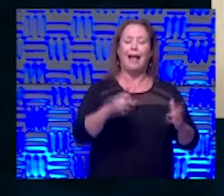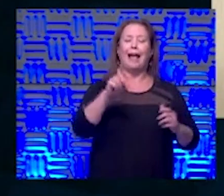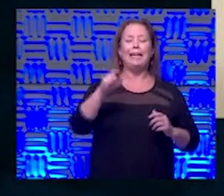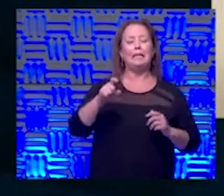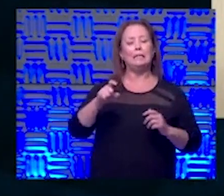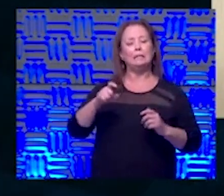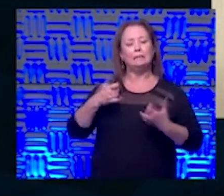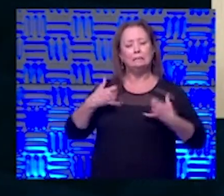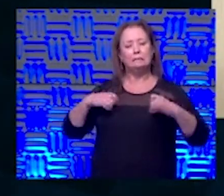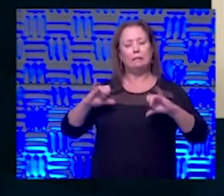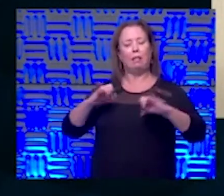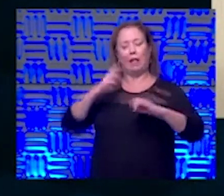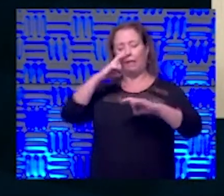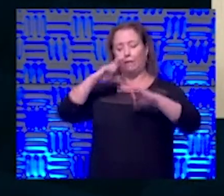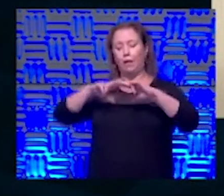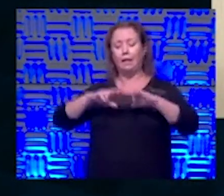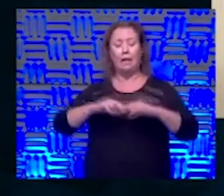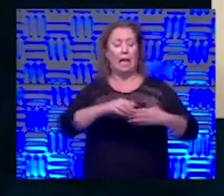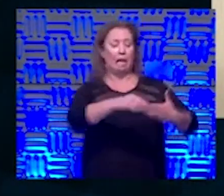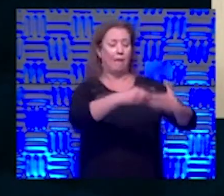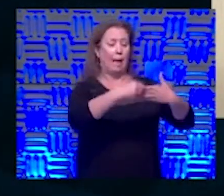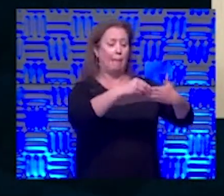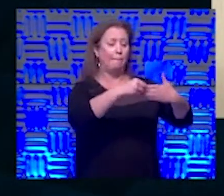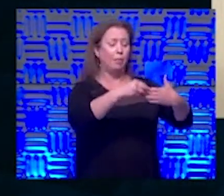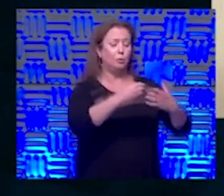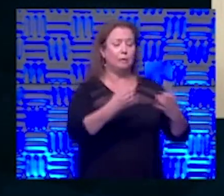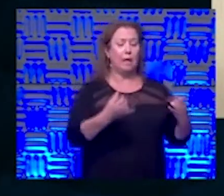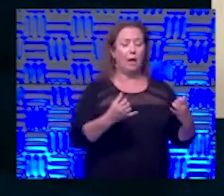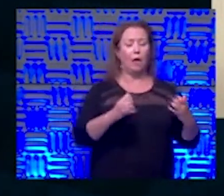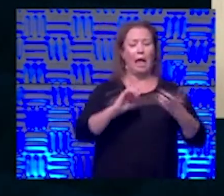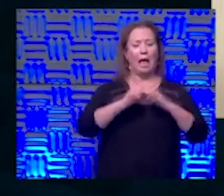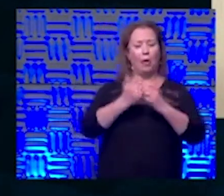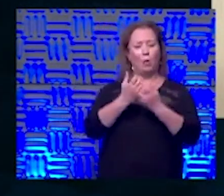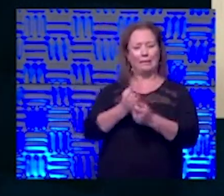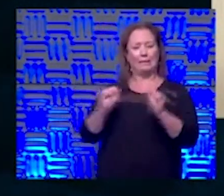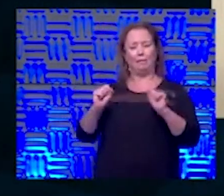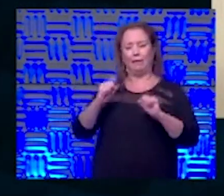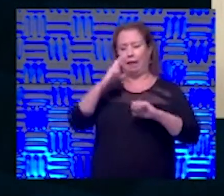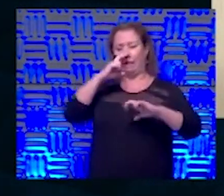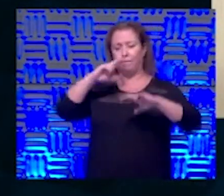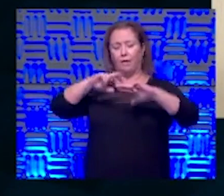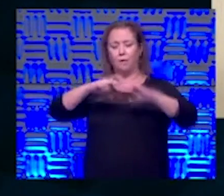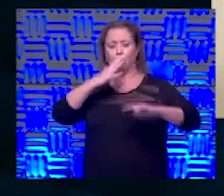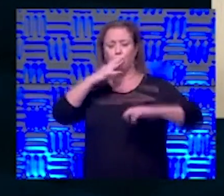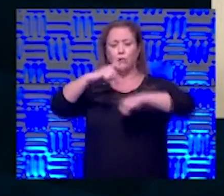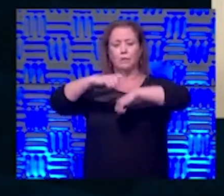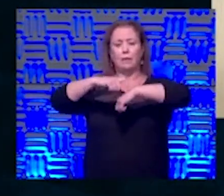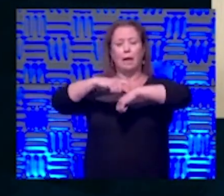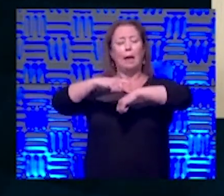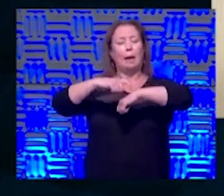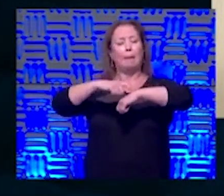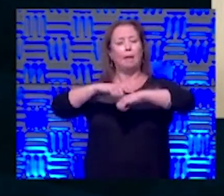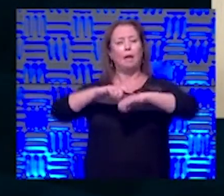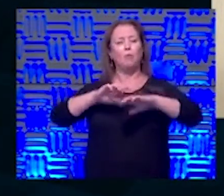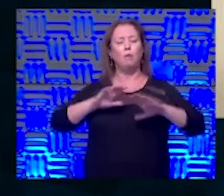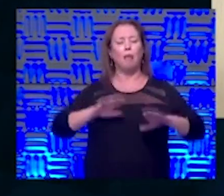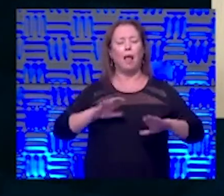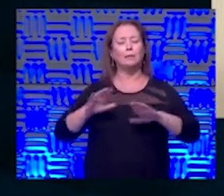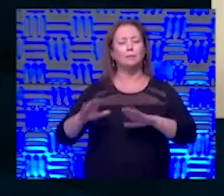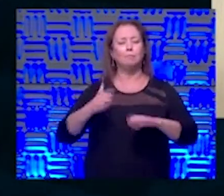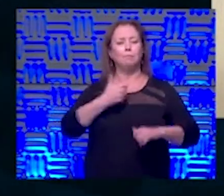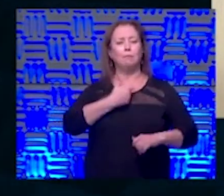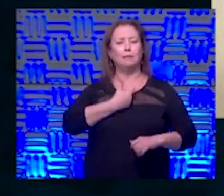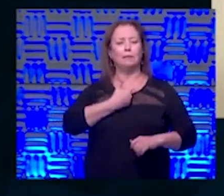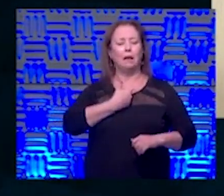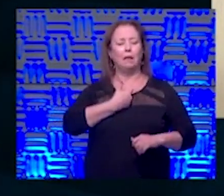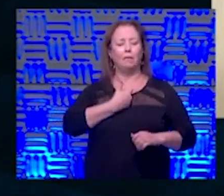that guideline. If I'm more loose, because some people have been more loose, how do I safely have a good time and relax myself